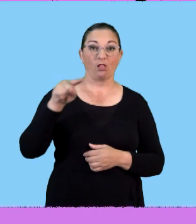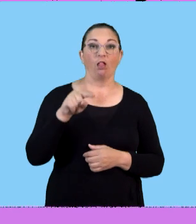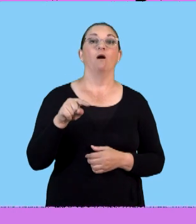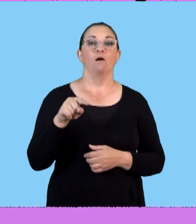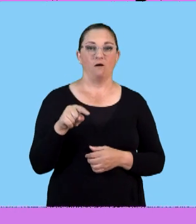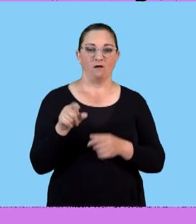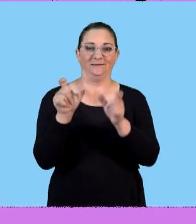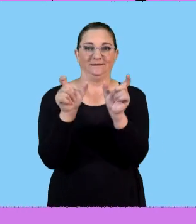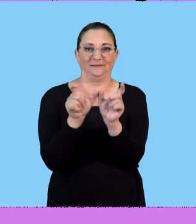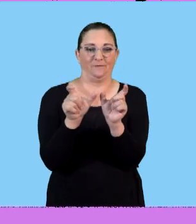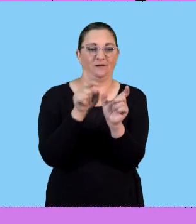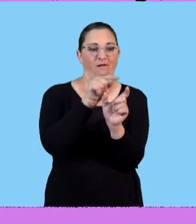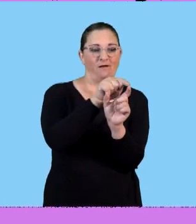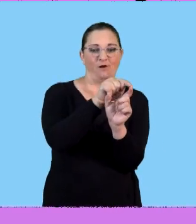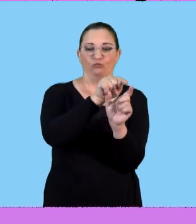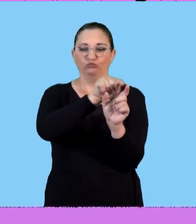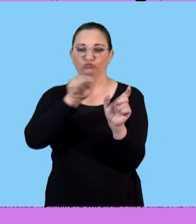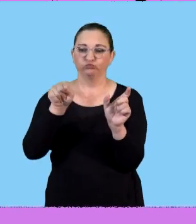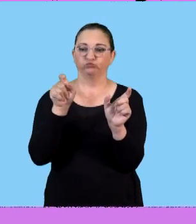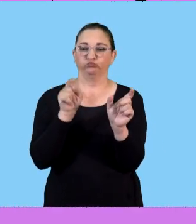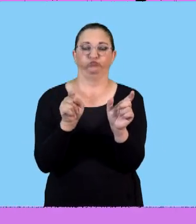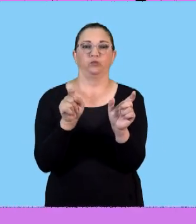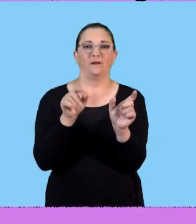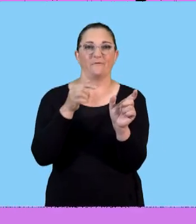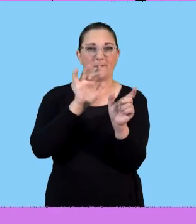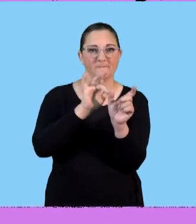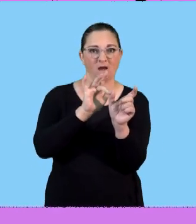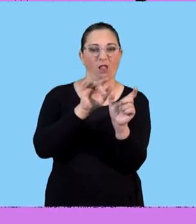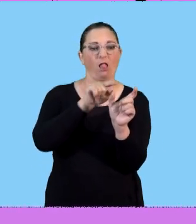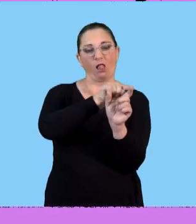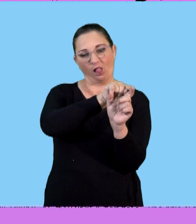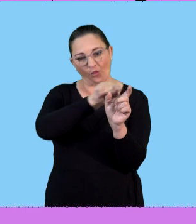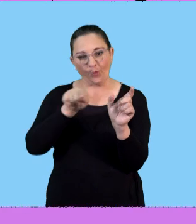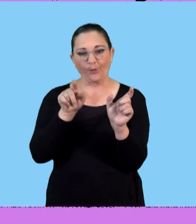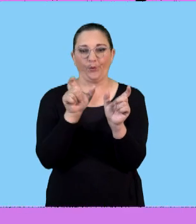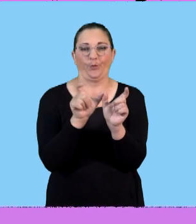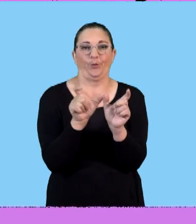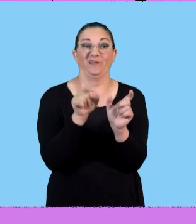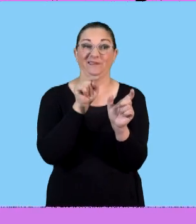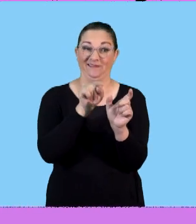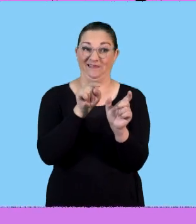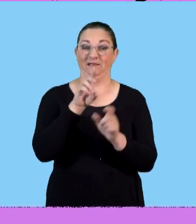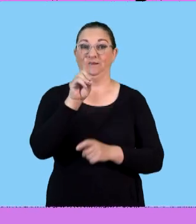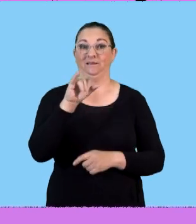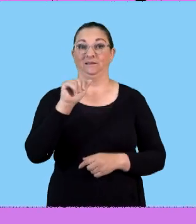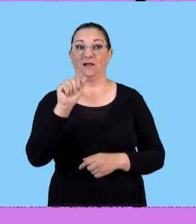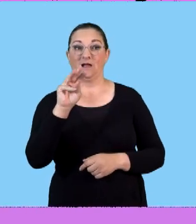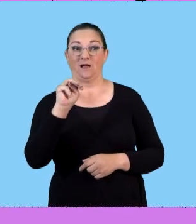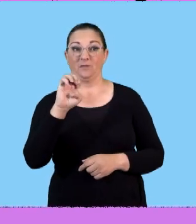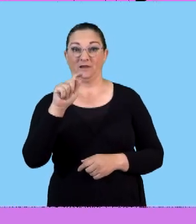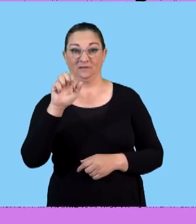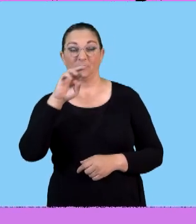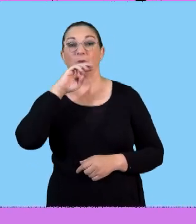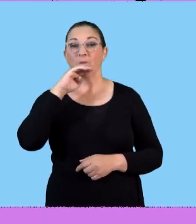is your diameter. That is the straight line, right, passing through the center of a circle and touching